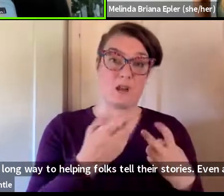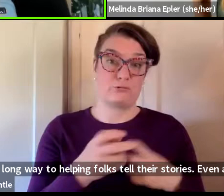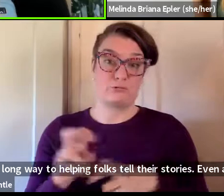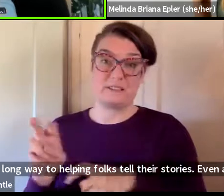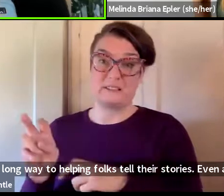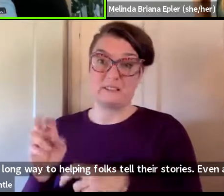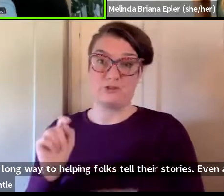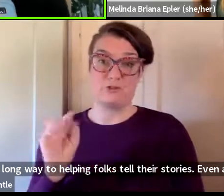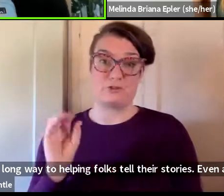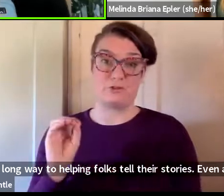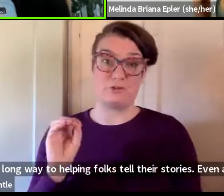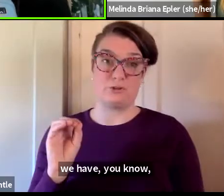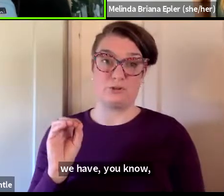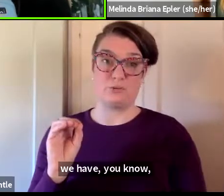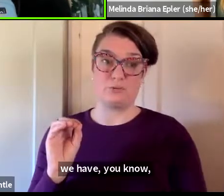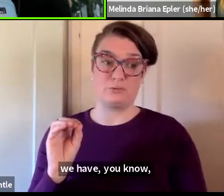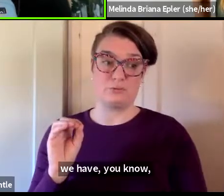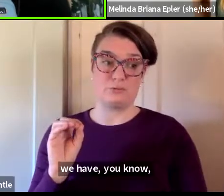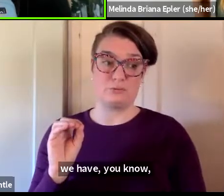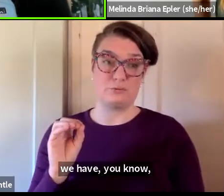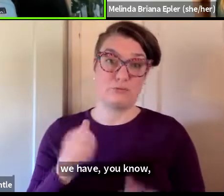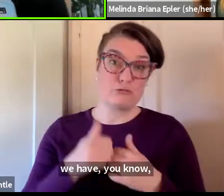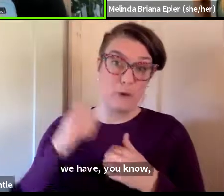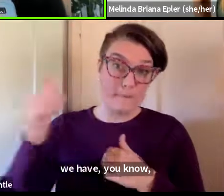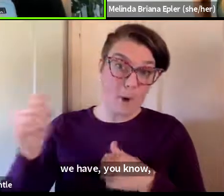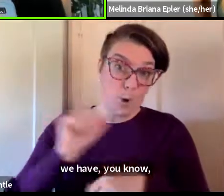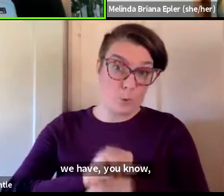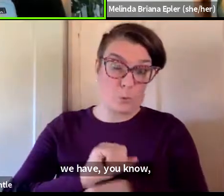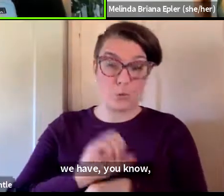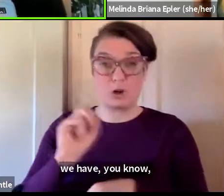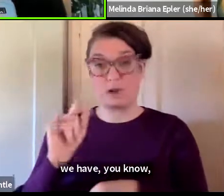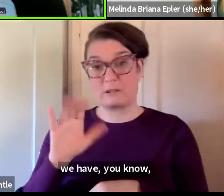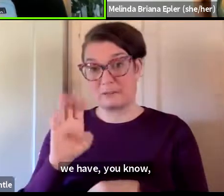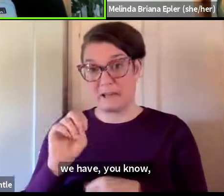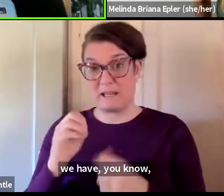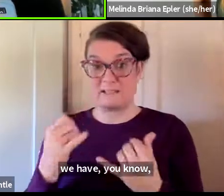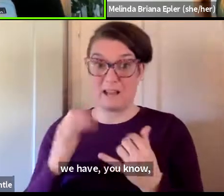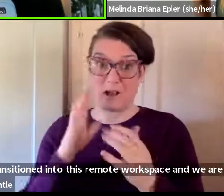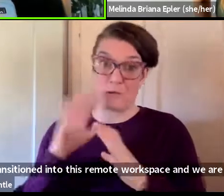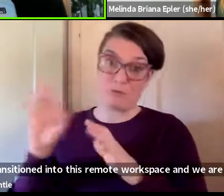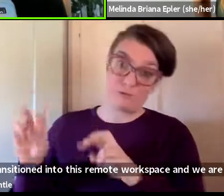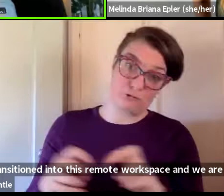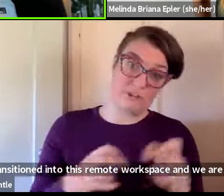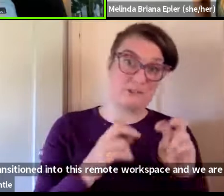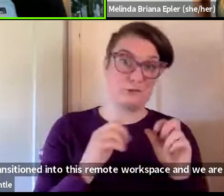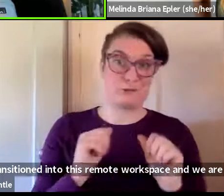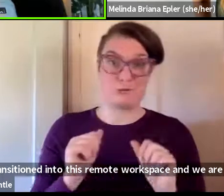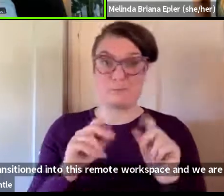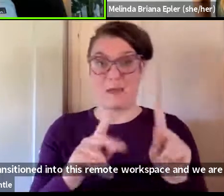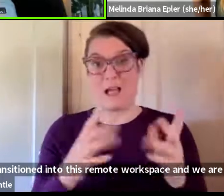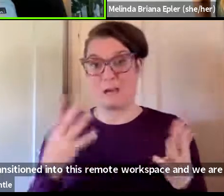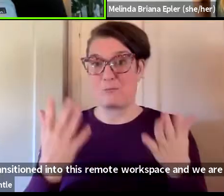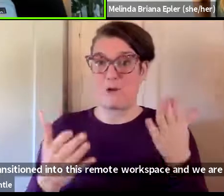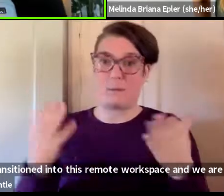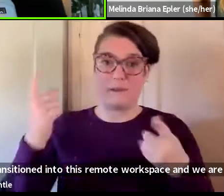into this remote workspace, and we're going to transition now back, probably